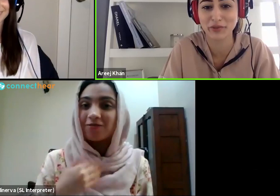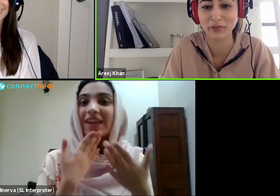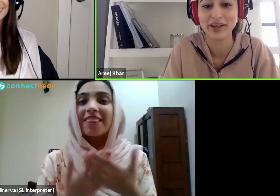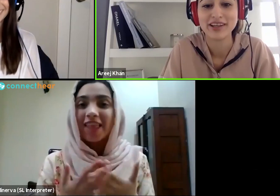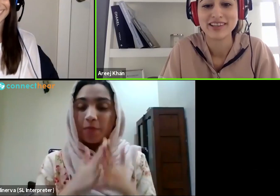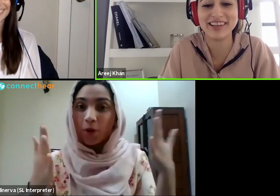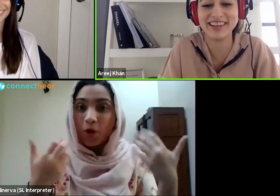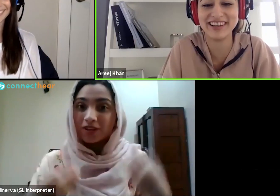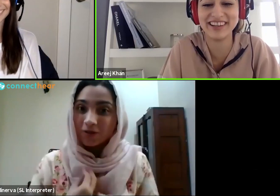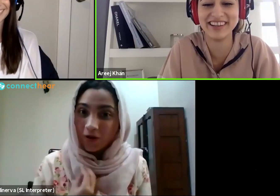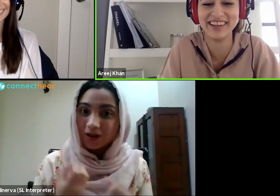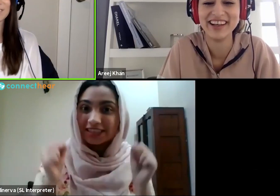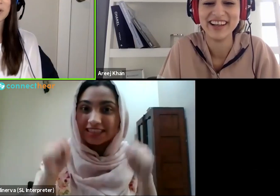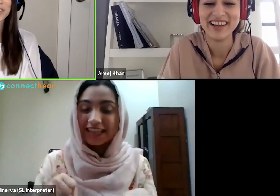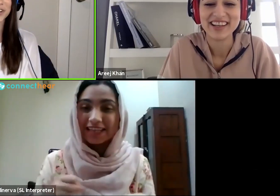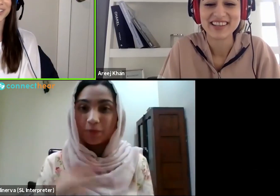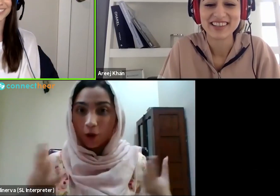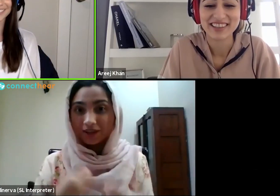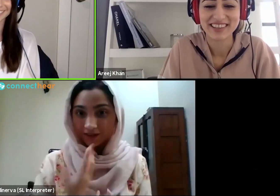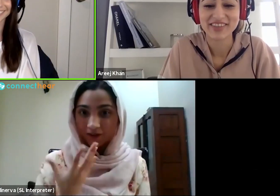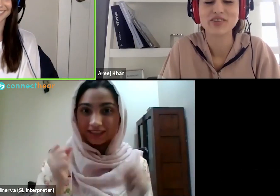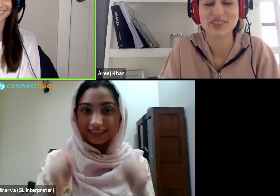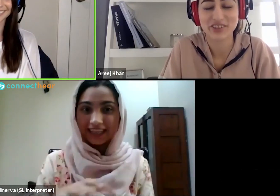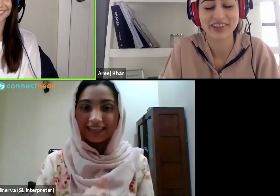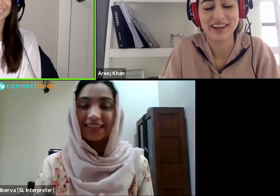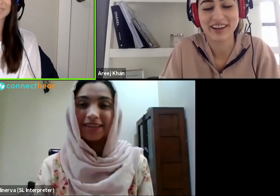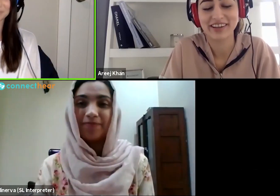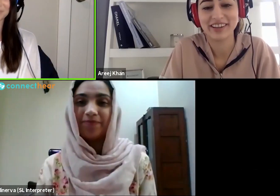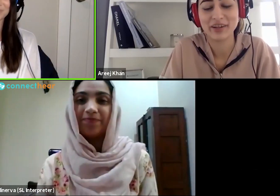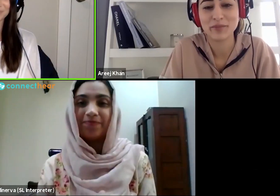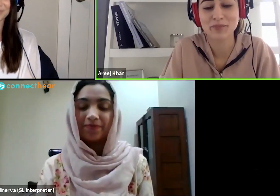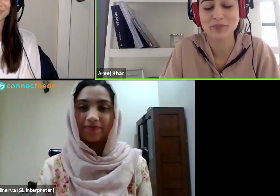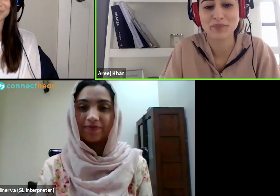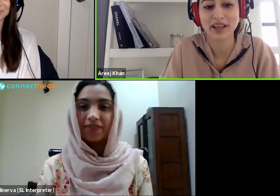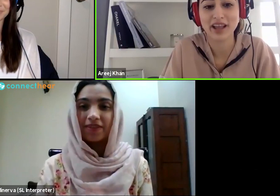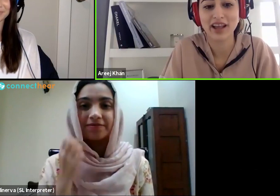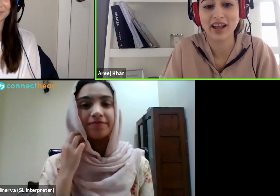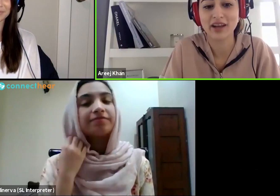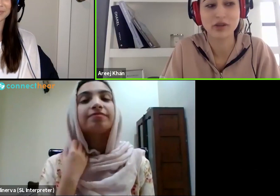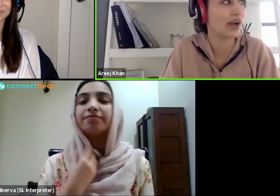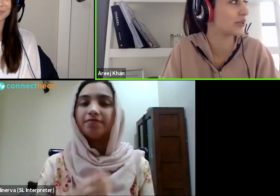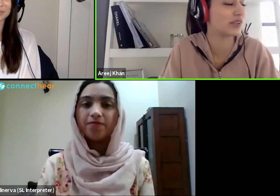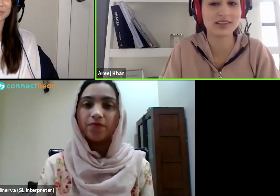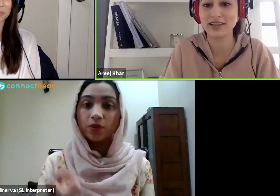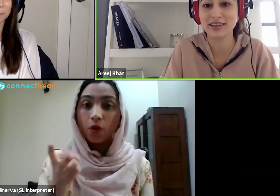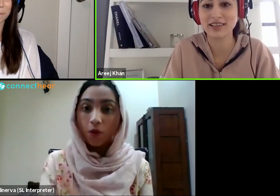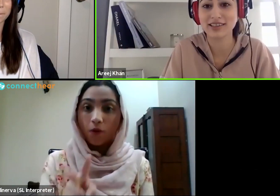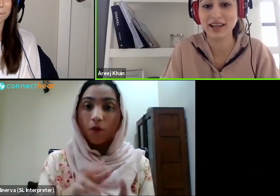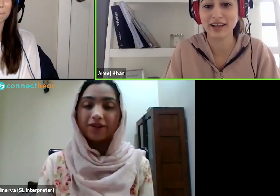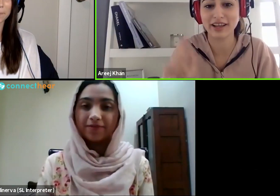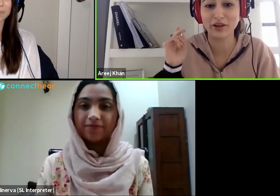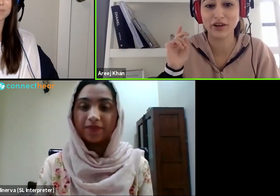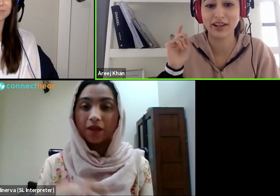interviewing you. Full circle. Full circle, yeah. And as you can see, it's